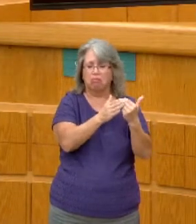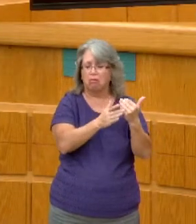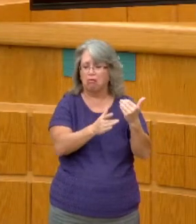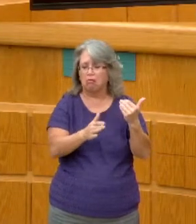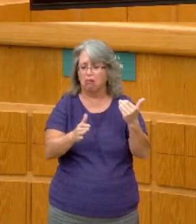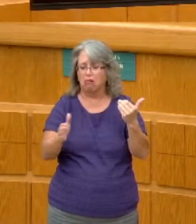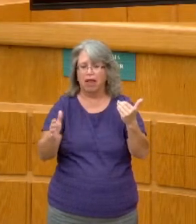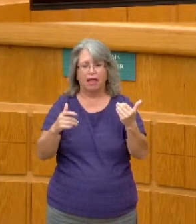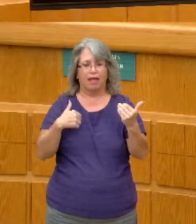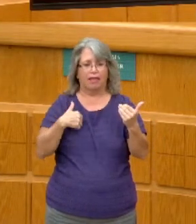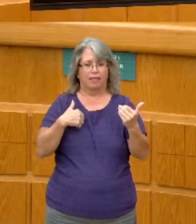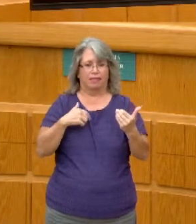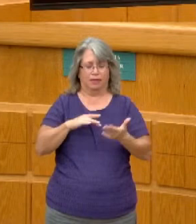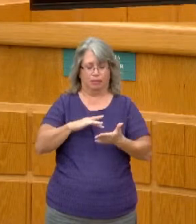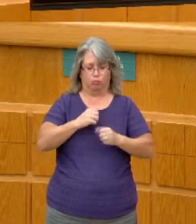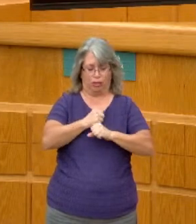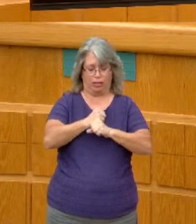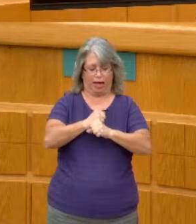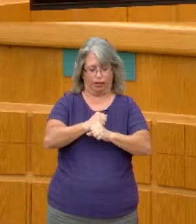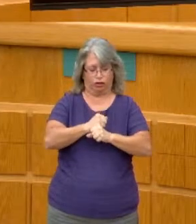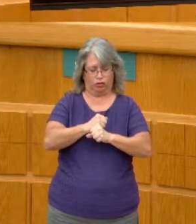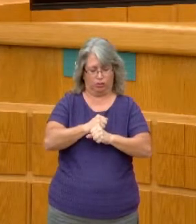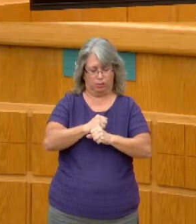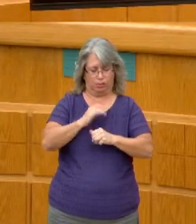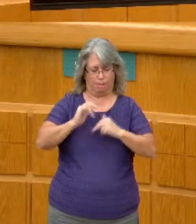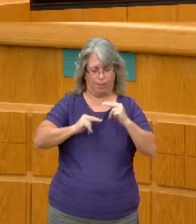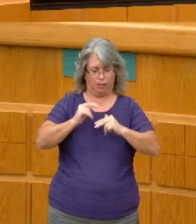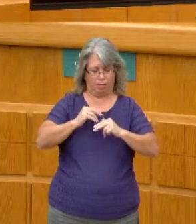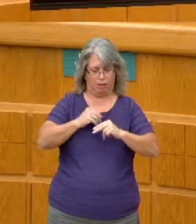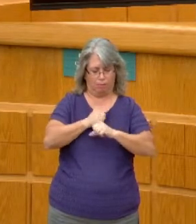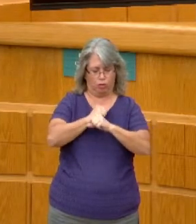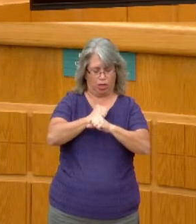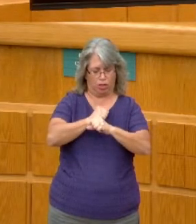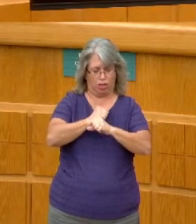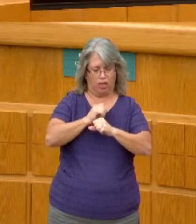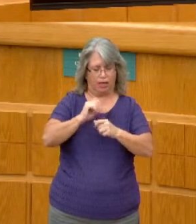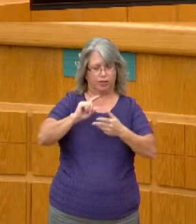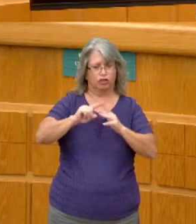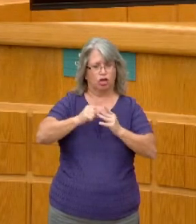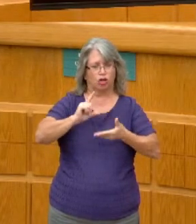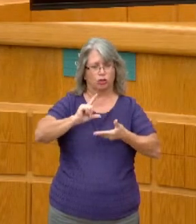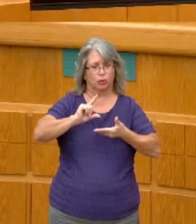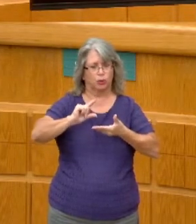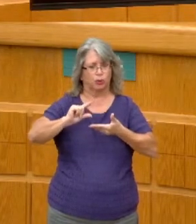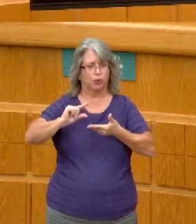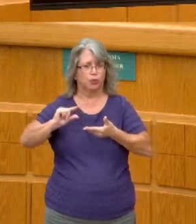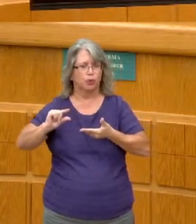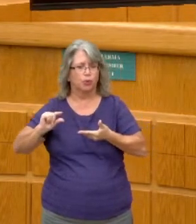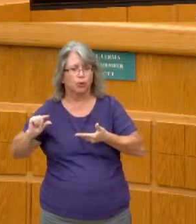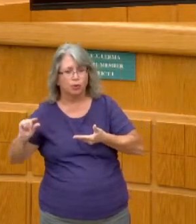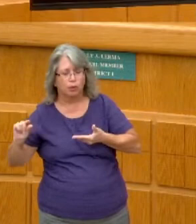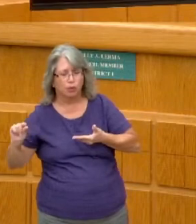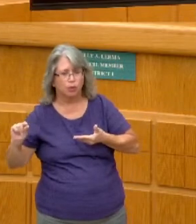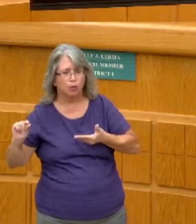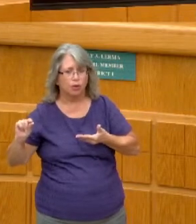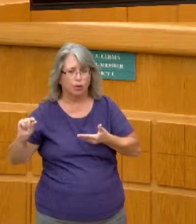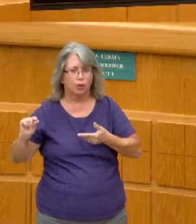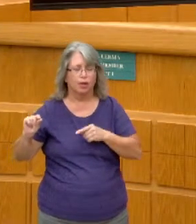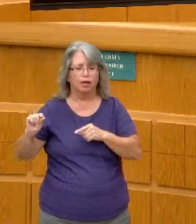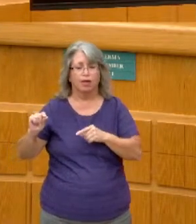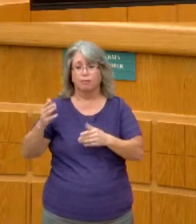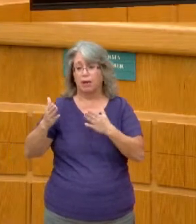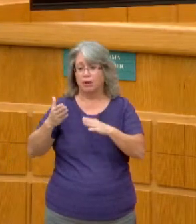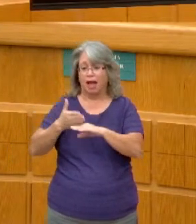vaccine starts to wane, starts to weaken, and so they tell you after 8 months or after 9 months or after a year, you need a